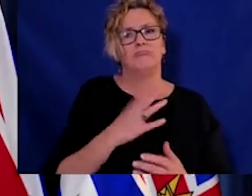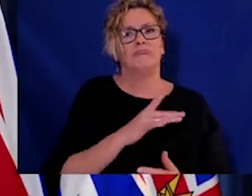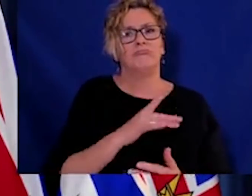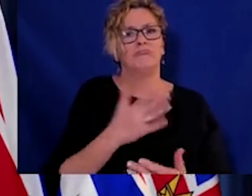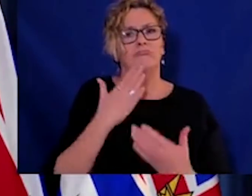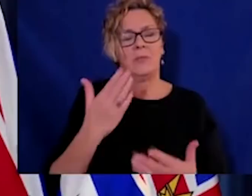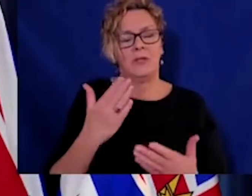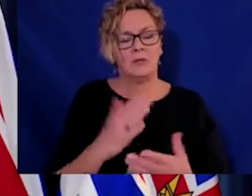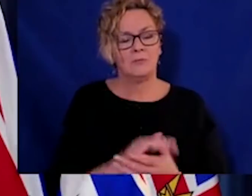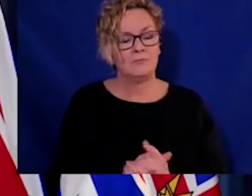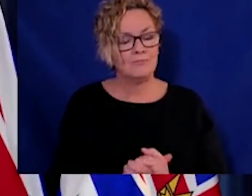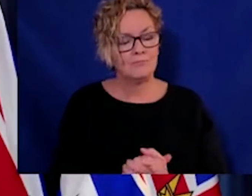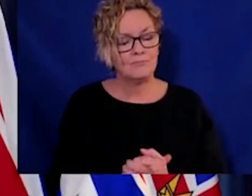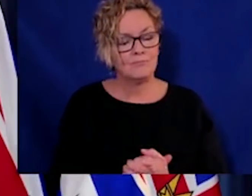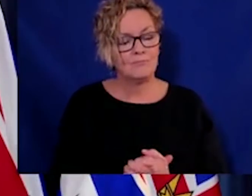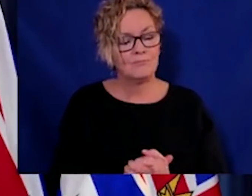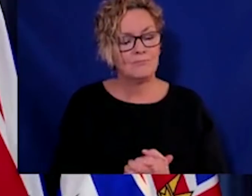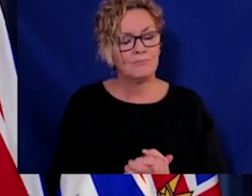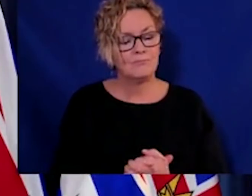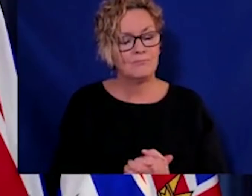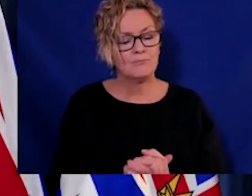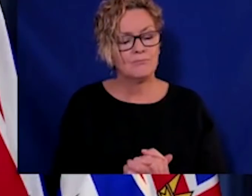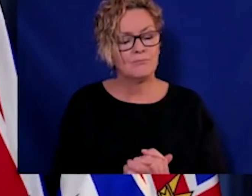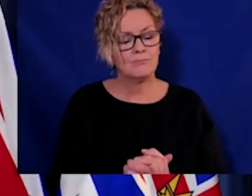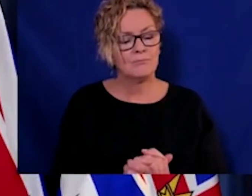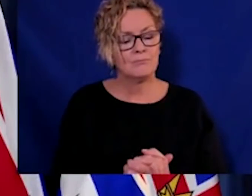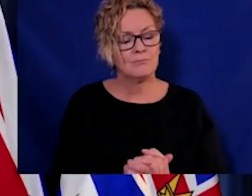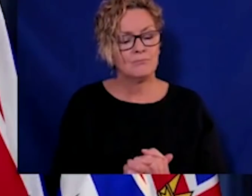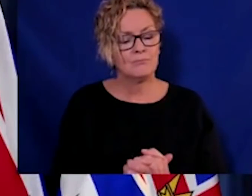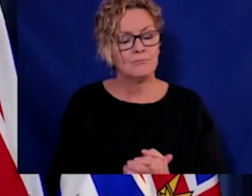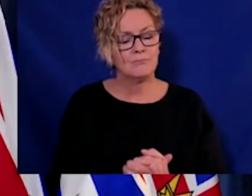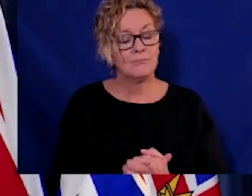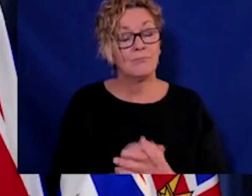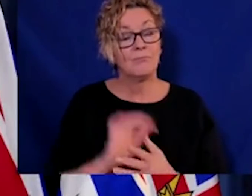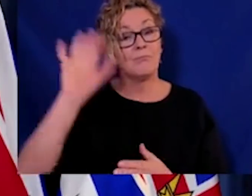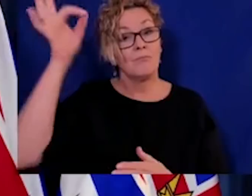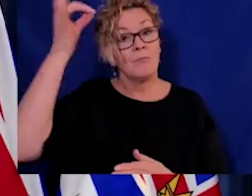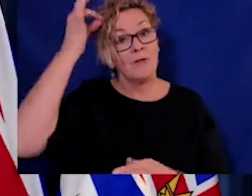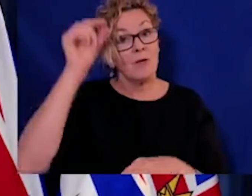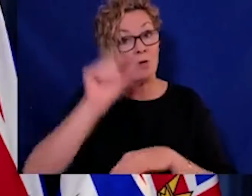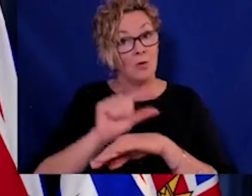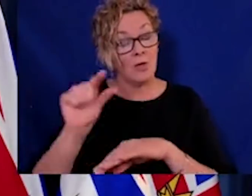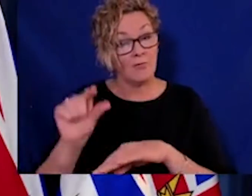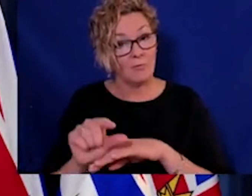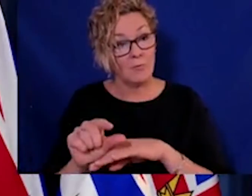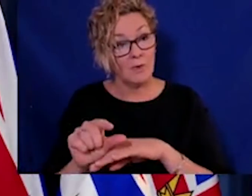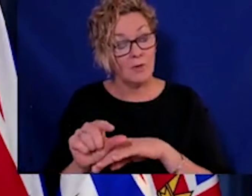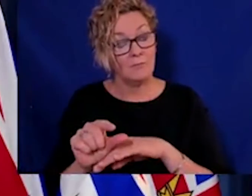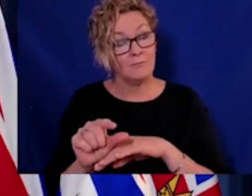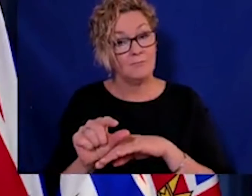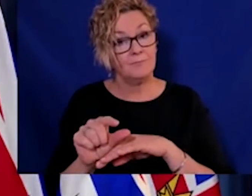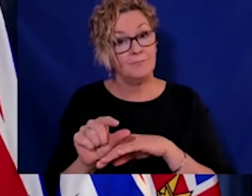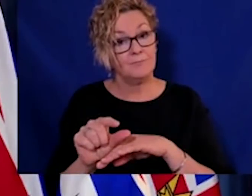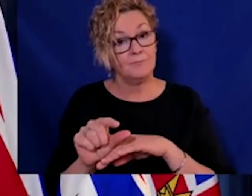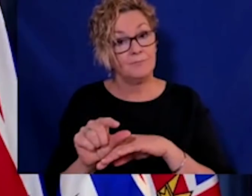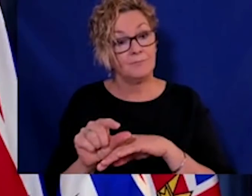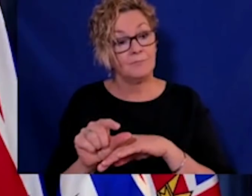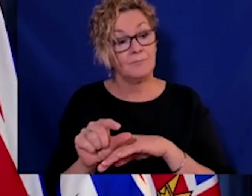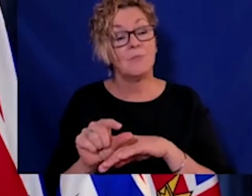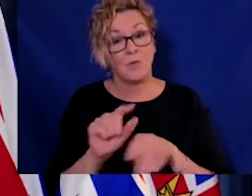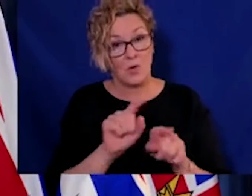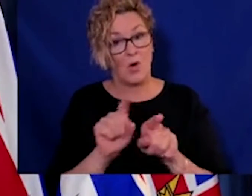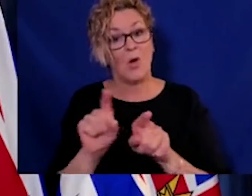In addition to that, Statistics Canada, and we're very appreciative of this, the federal government is providing, or will be providing in the coming